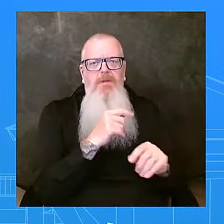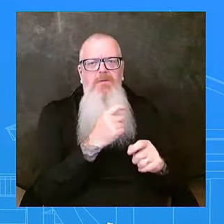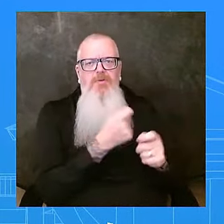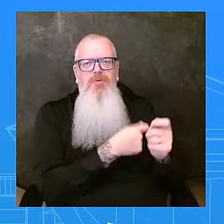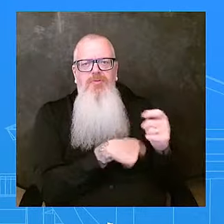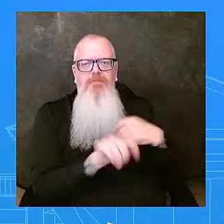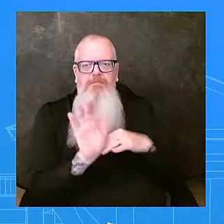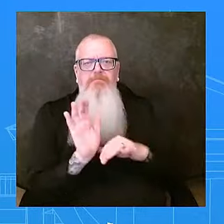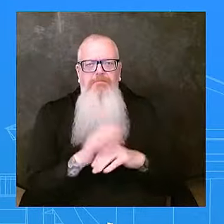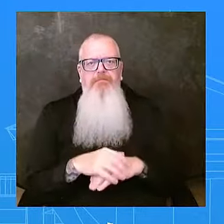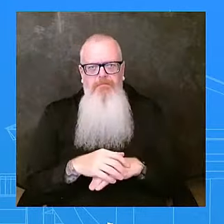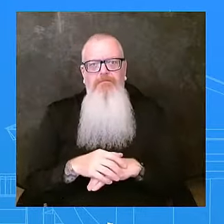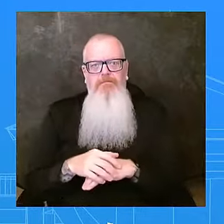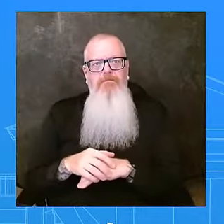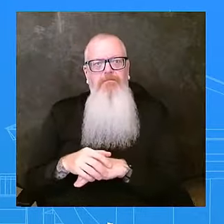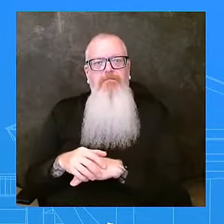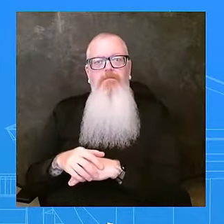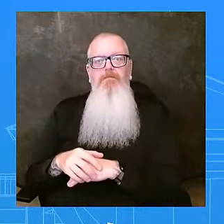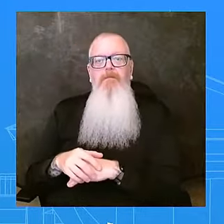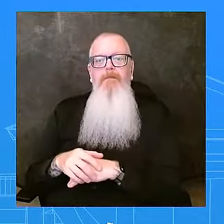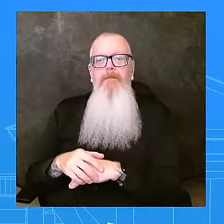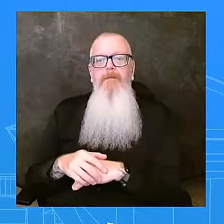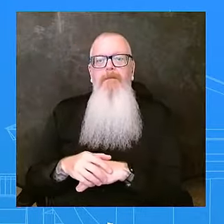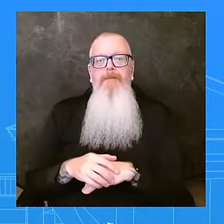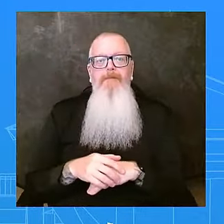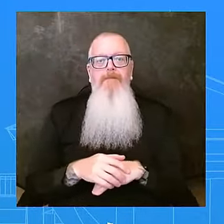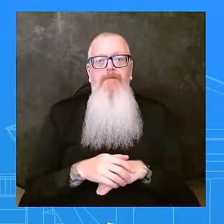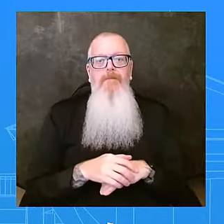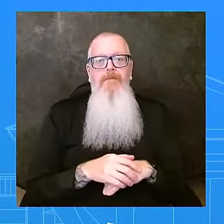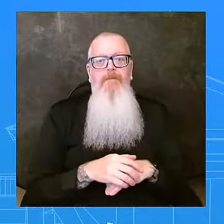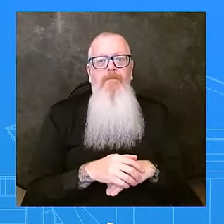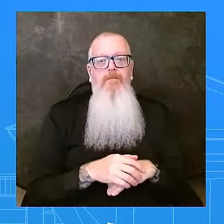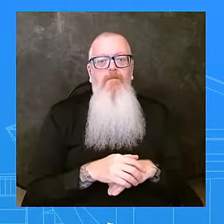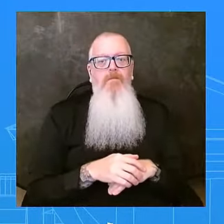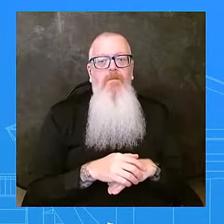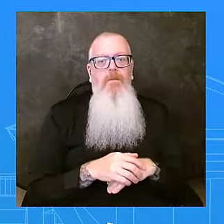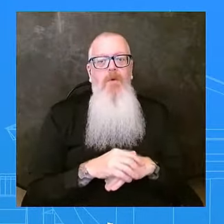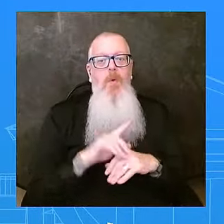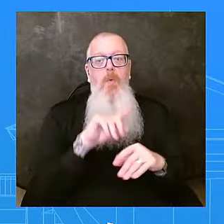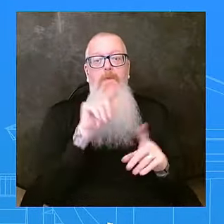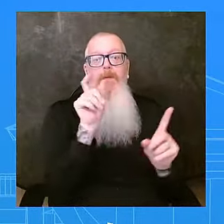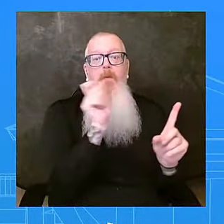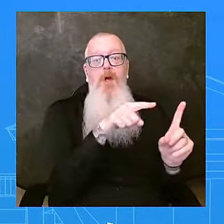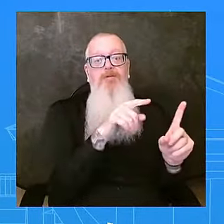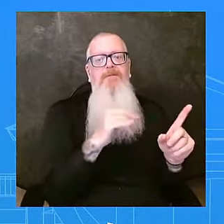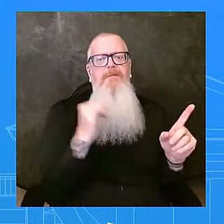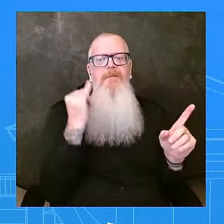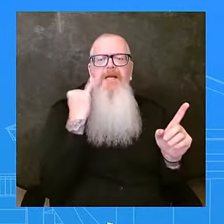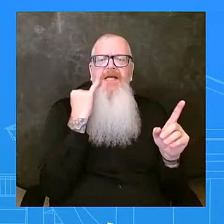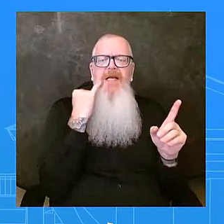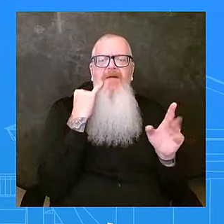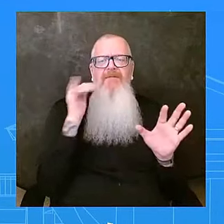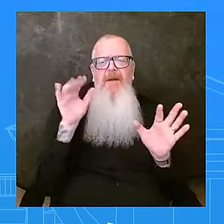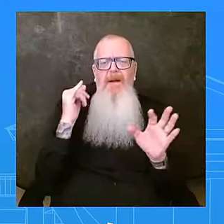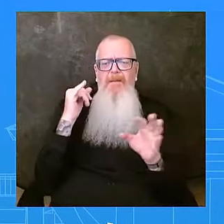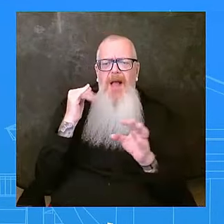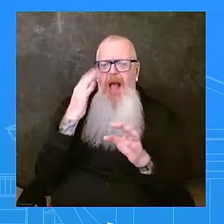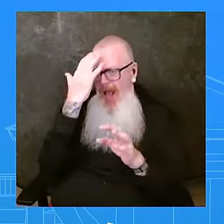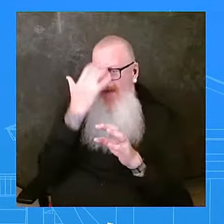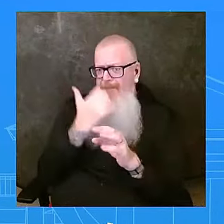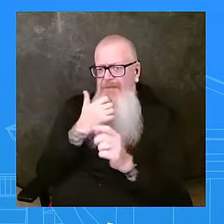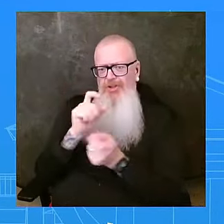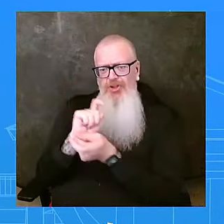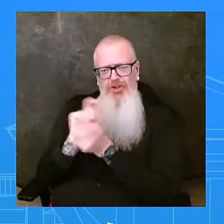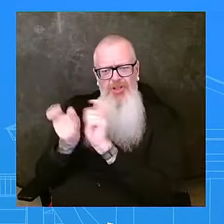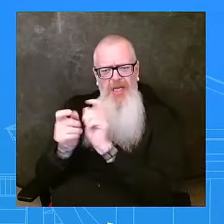Administration officials have said that after the six hostages were killed earlier this month, that Hamas changed the terms of the deal. Did Hamas explicitly tell